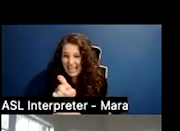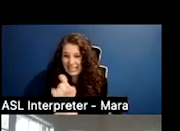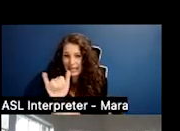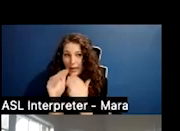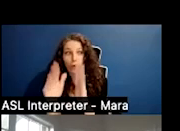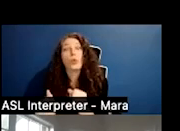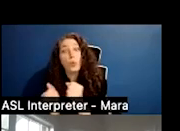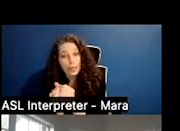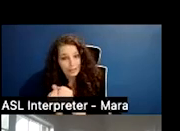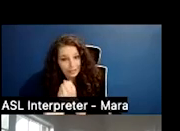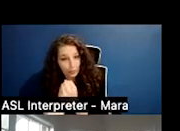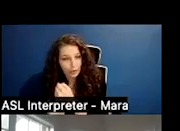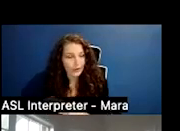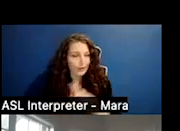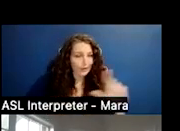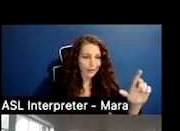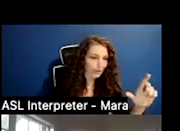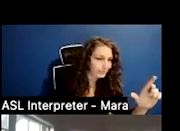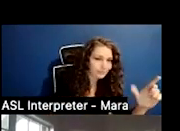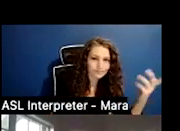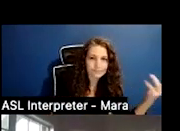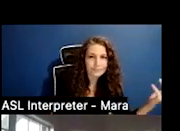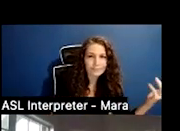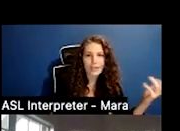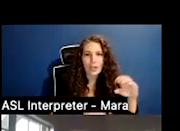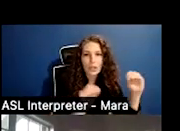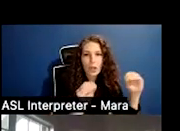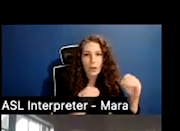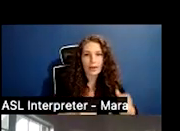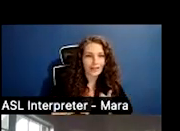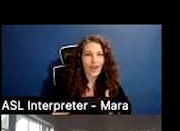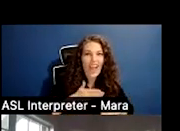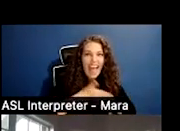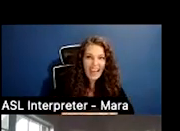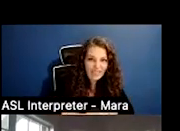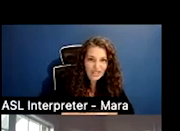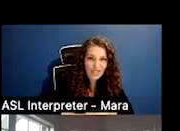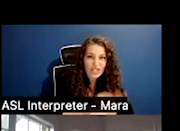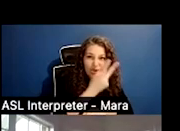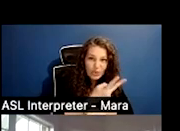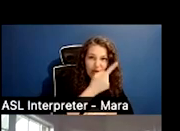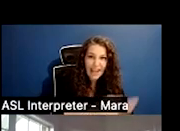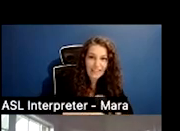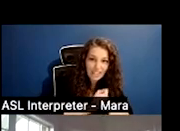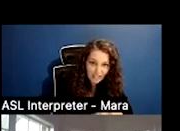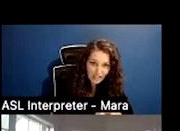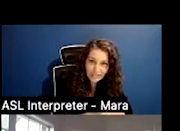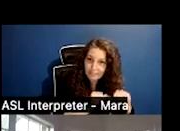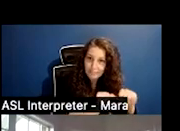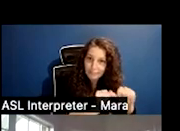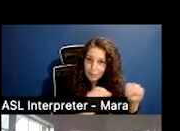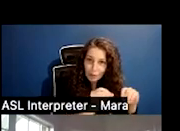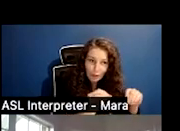House on the left, not yet reoccupied, 2.5 years after the event. House on the right had damage. You know, it looked like crazy, but was